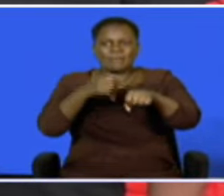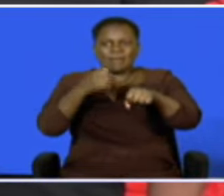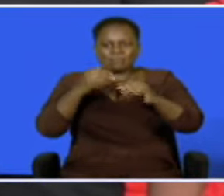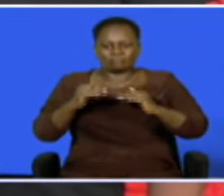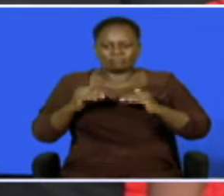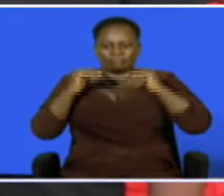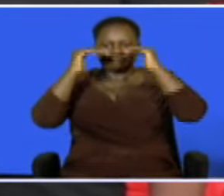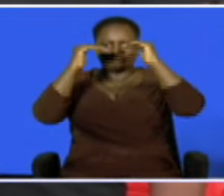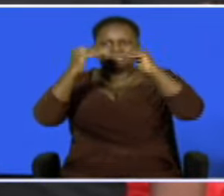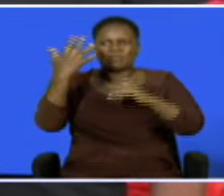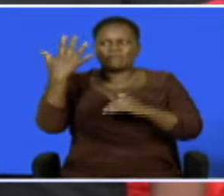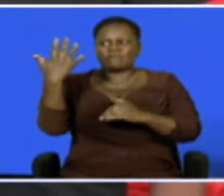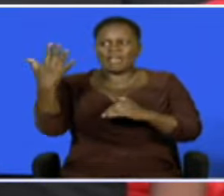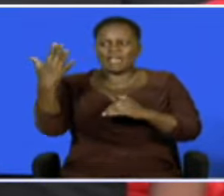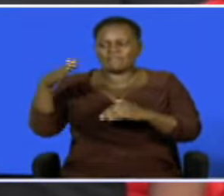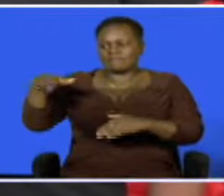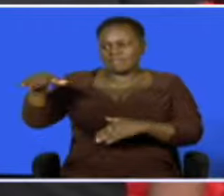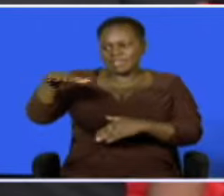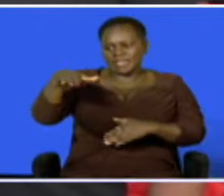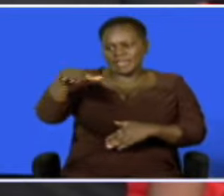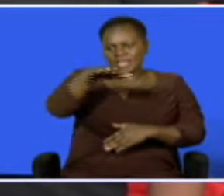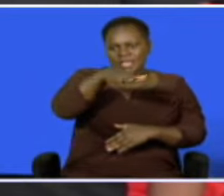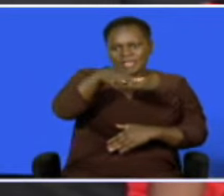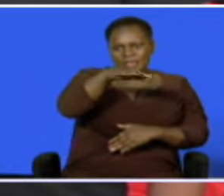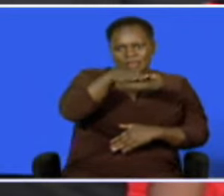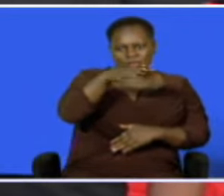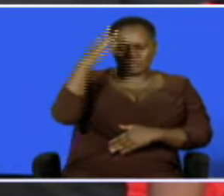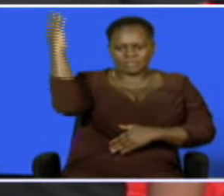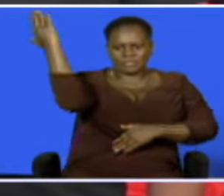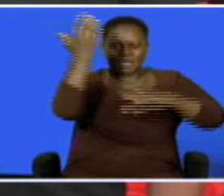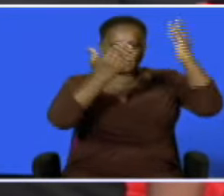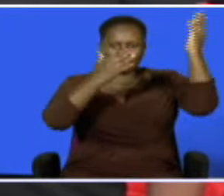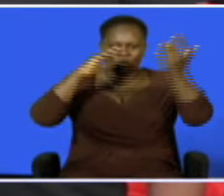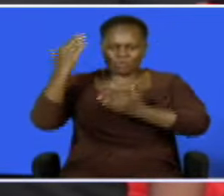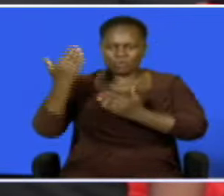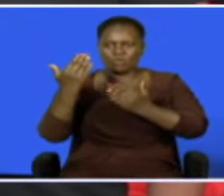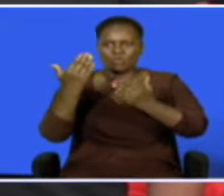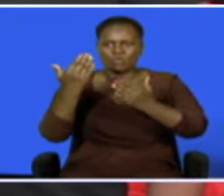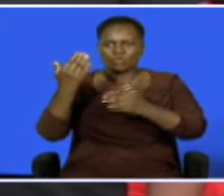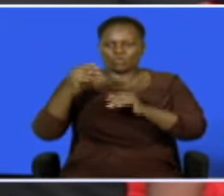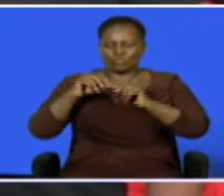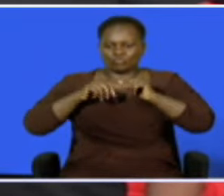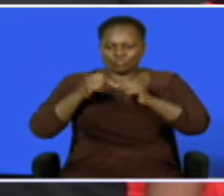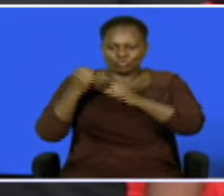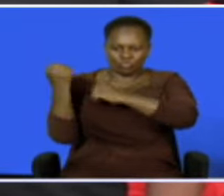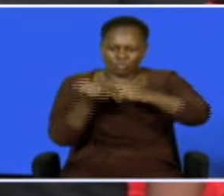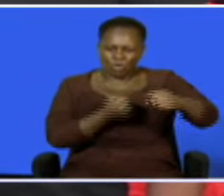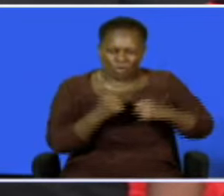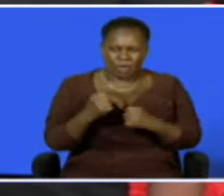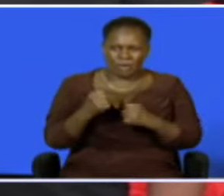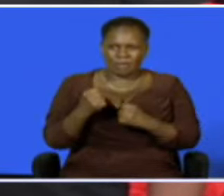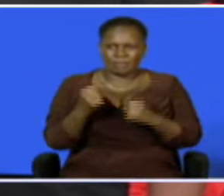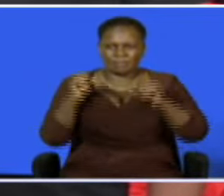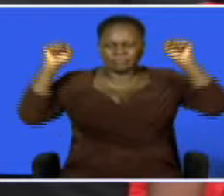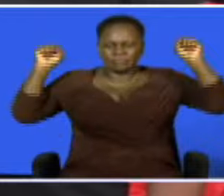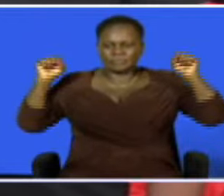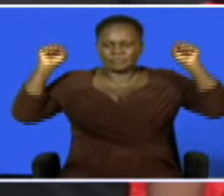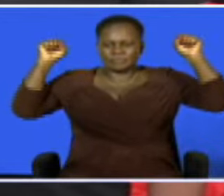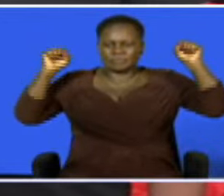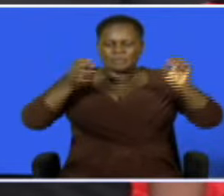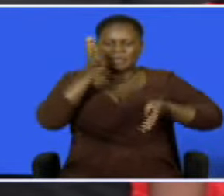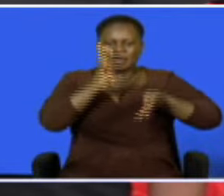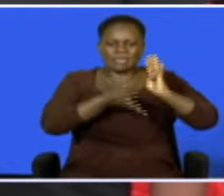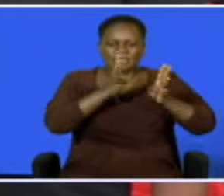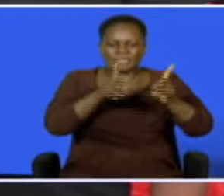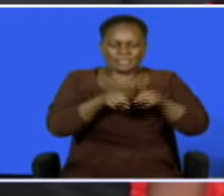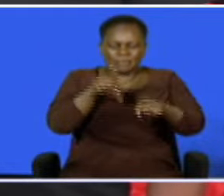in 5 disciplines. That is taekwondo, rowing, powerlifting, athletics,